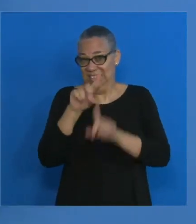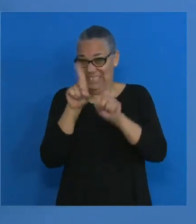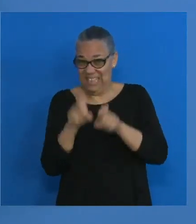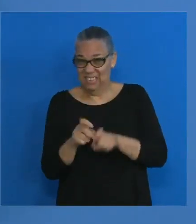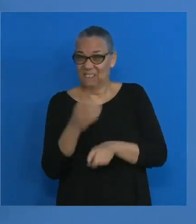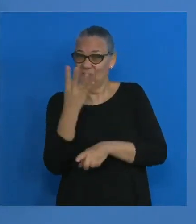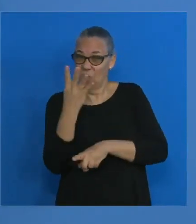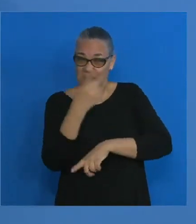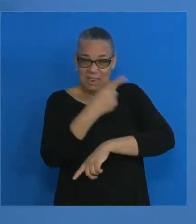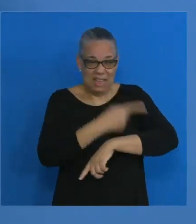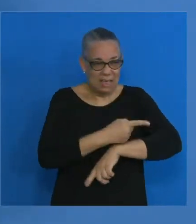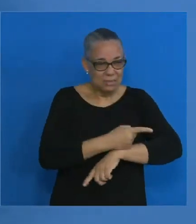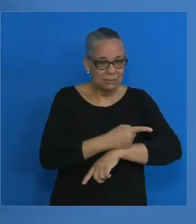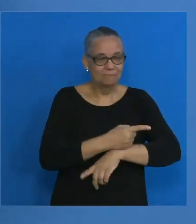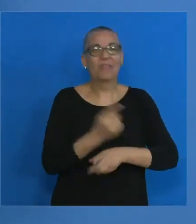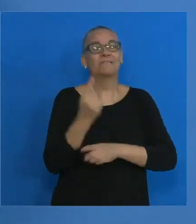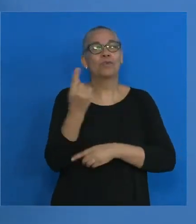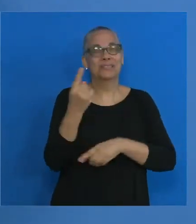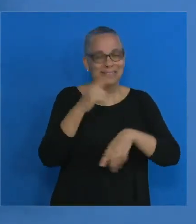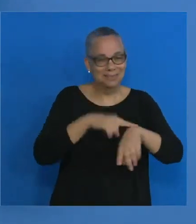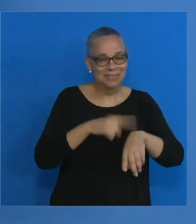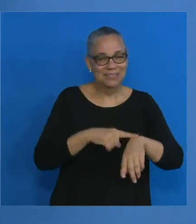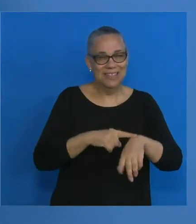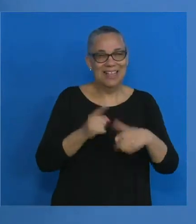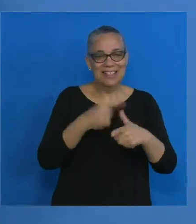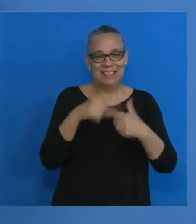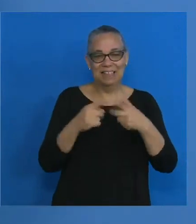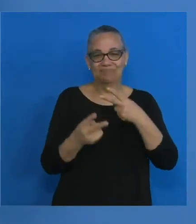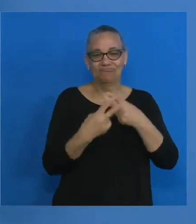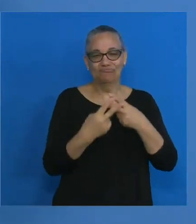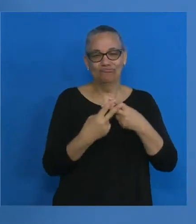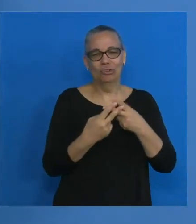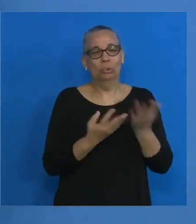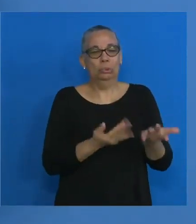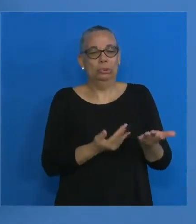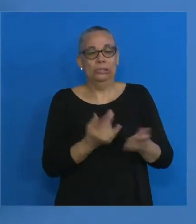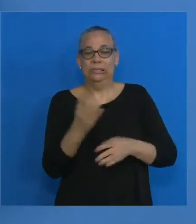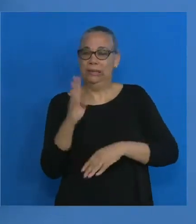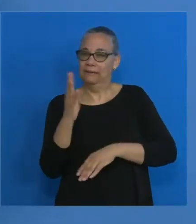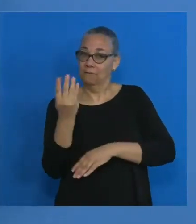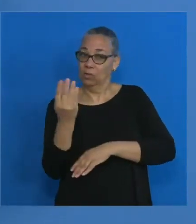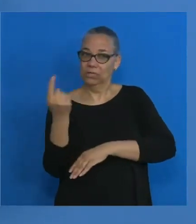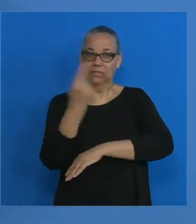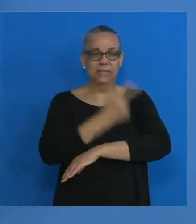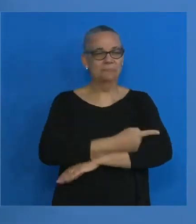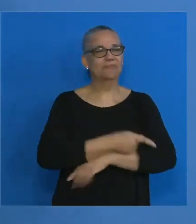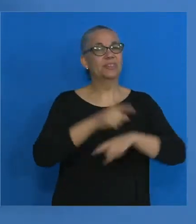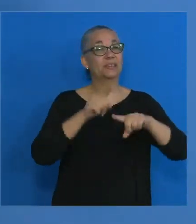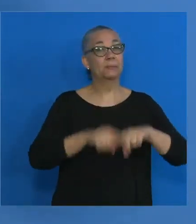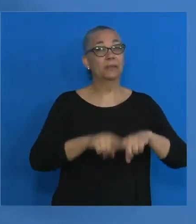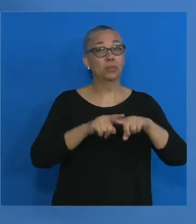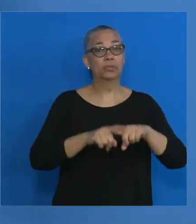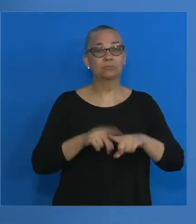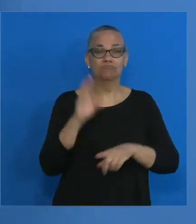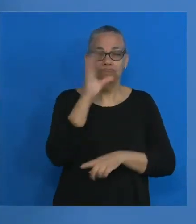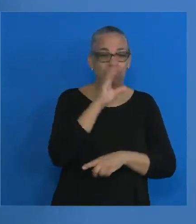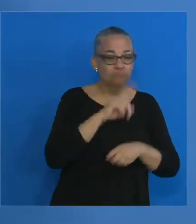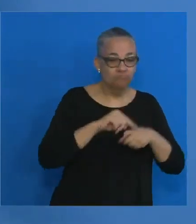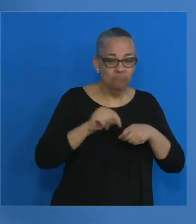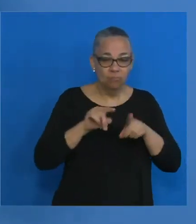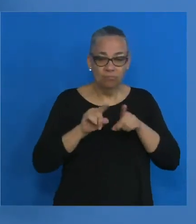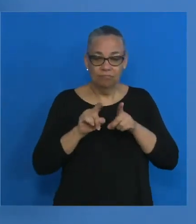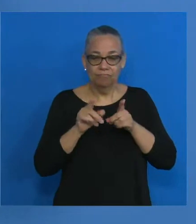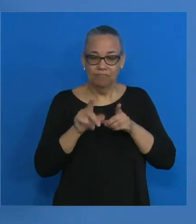and quarantine until day 14. Again, it all depends on what the contact tracers find and what the